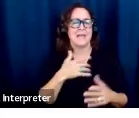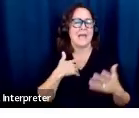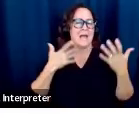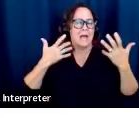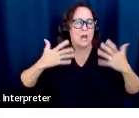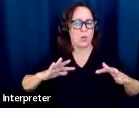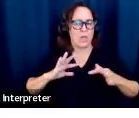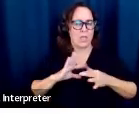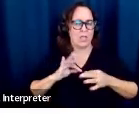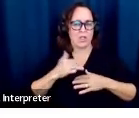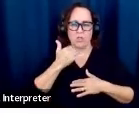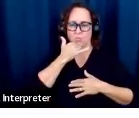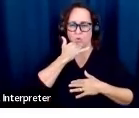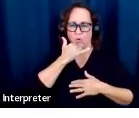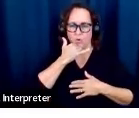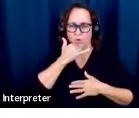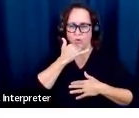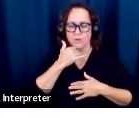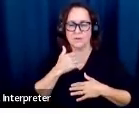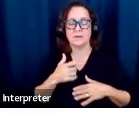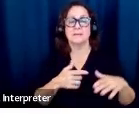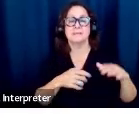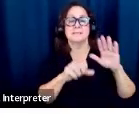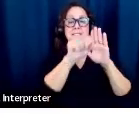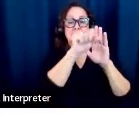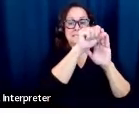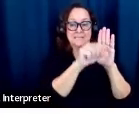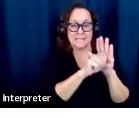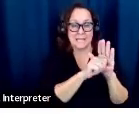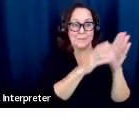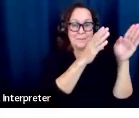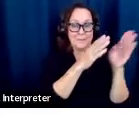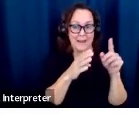false information. My understanding is that under the state plan, people can get